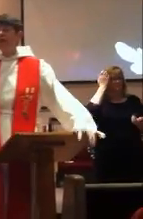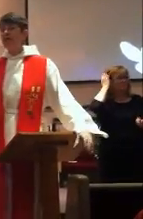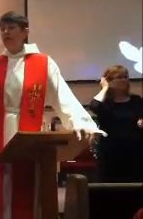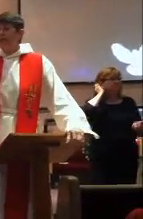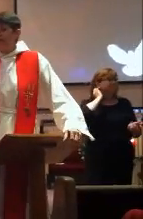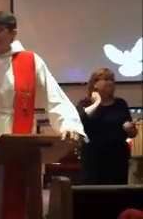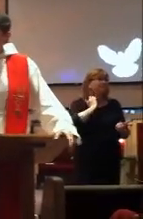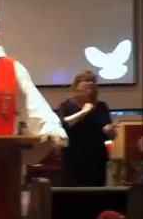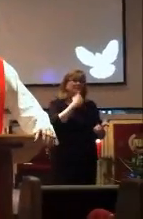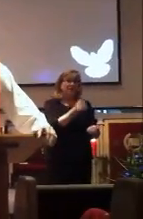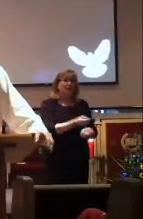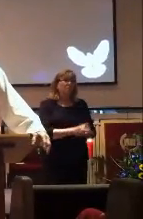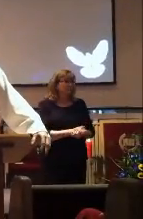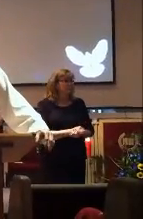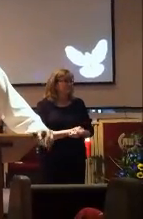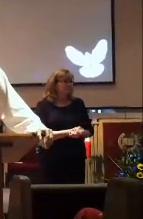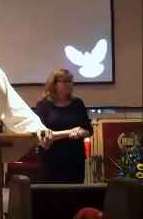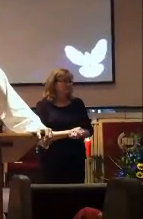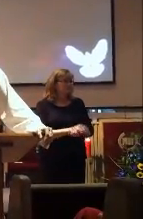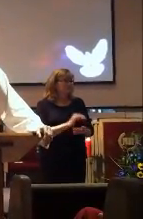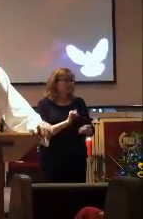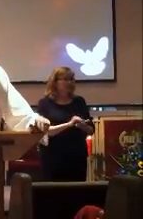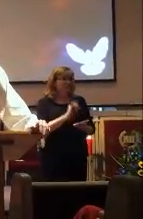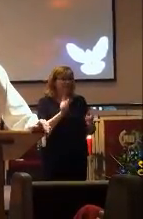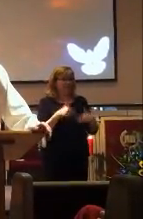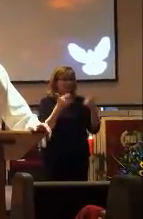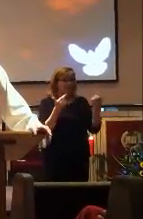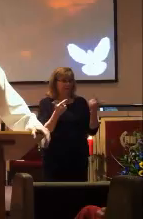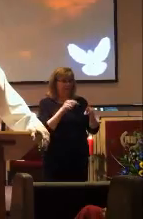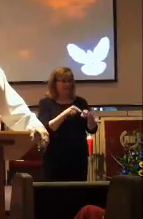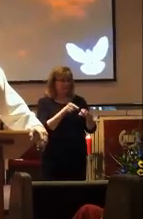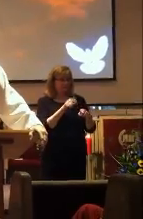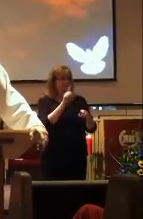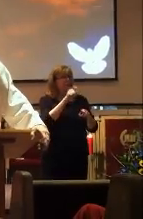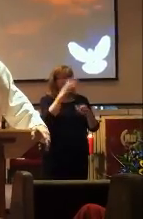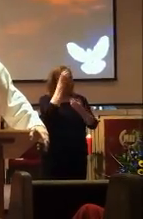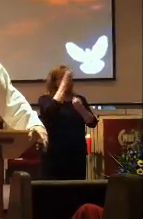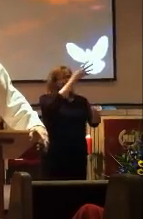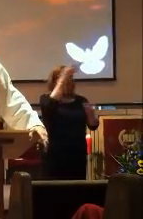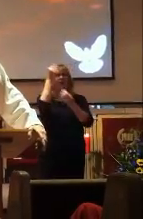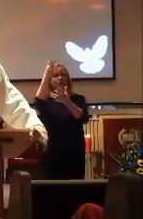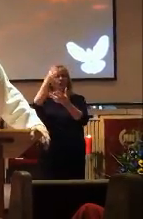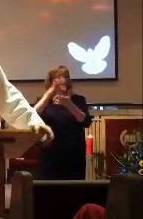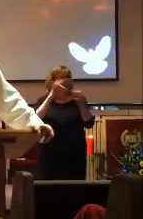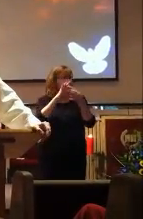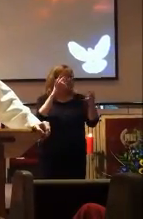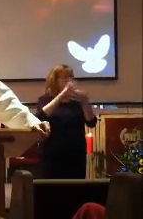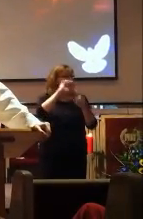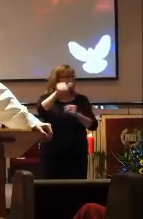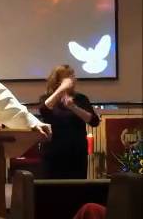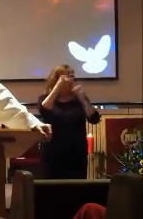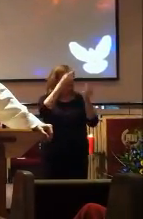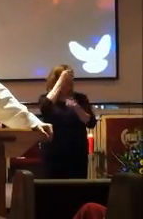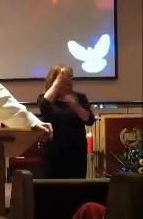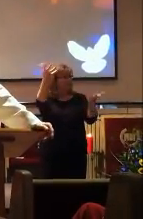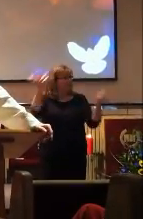Well, let me tell you, if that's where you're living, it means that you need to share that message with somebody who hasn't gotten it